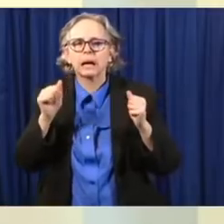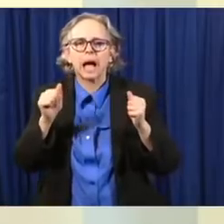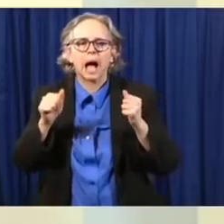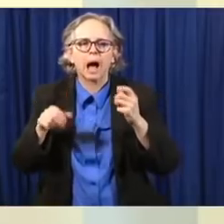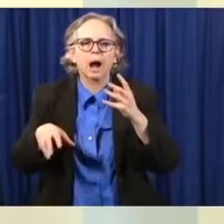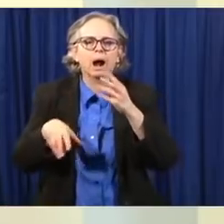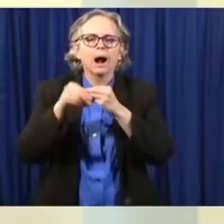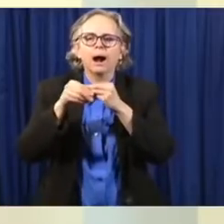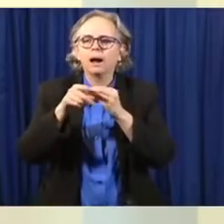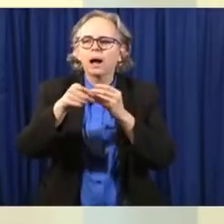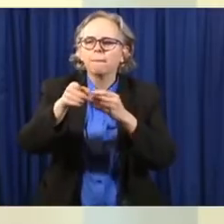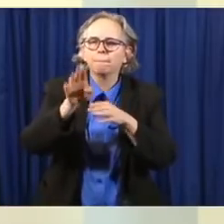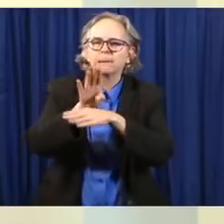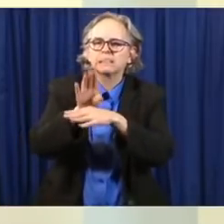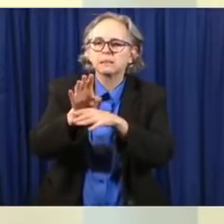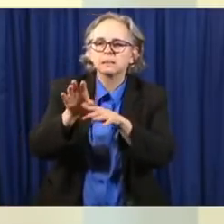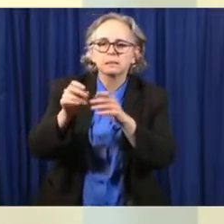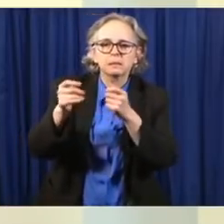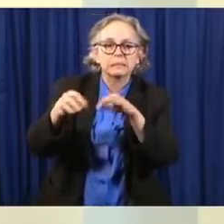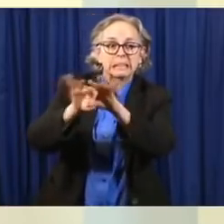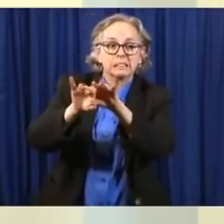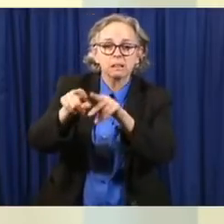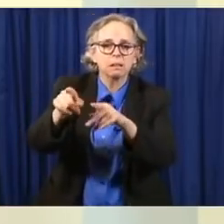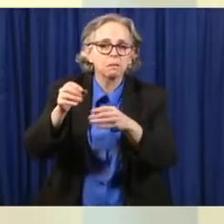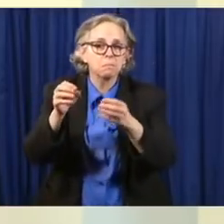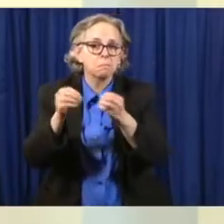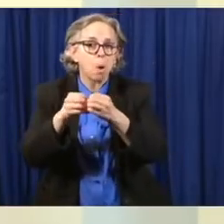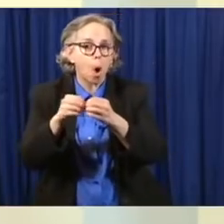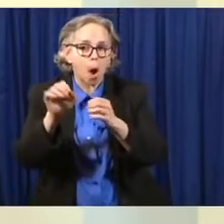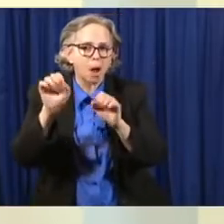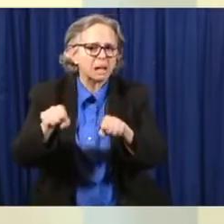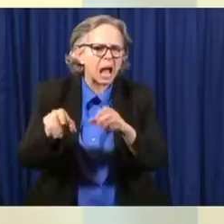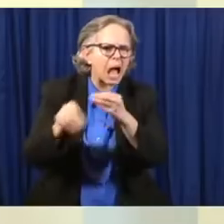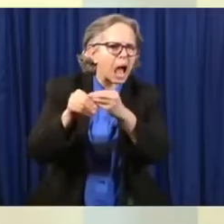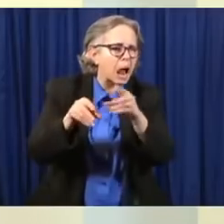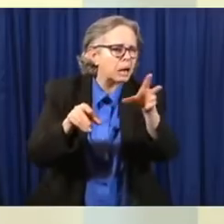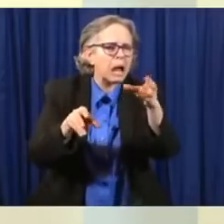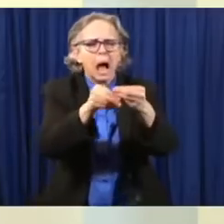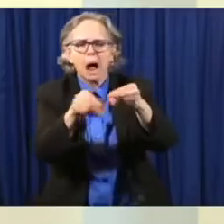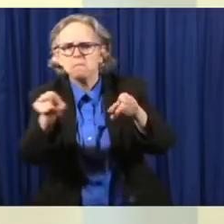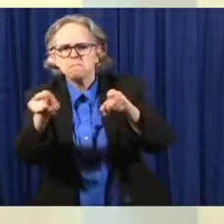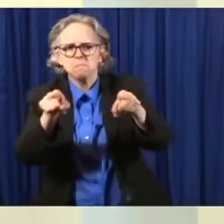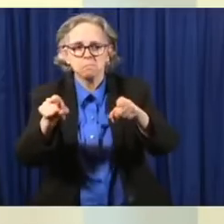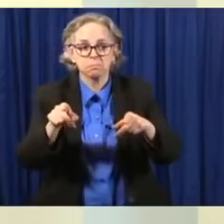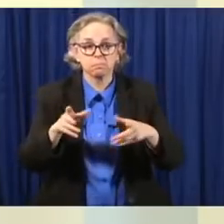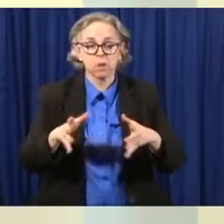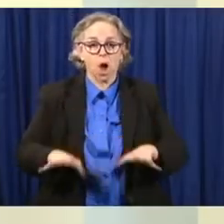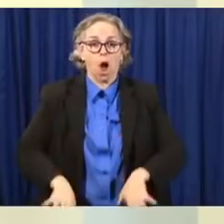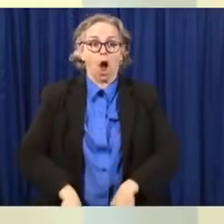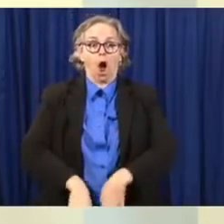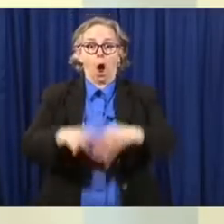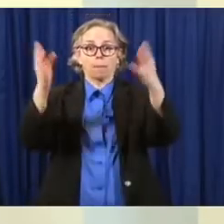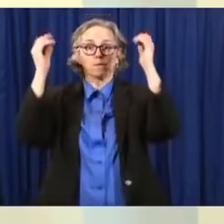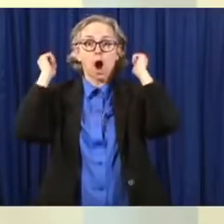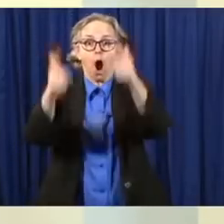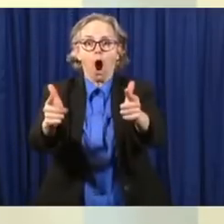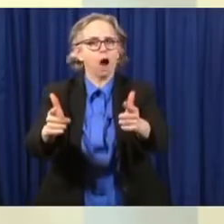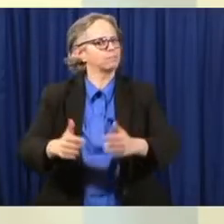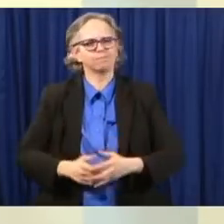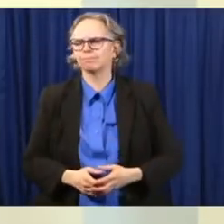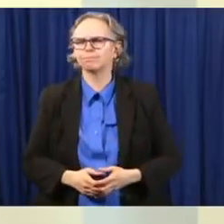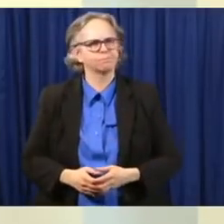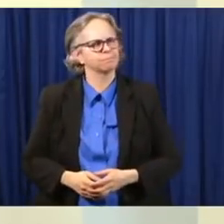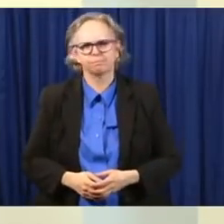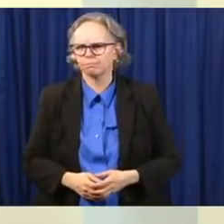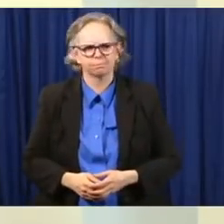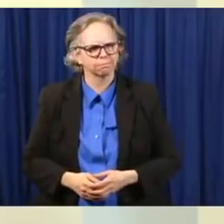more. At the same time, we know that we won't have what is being recommended either in the president's plan